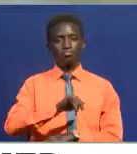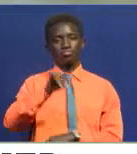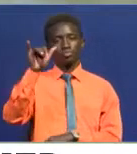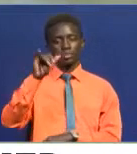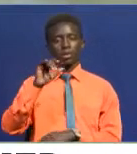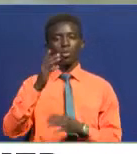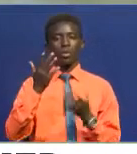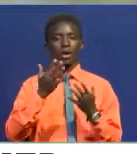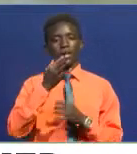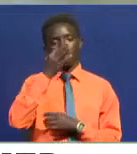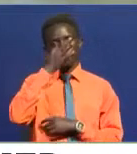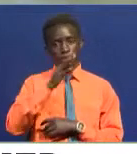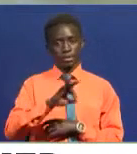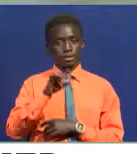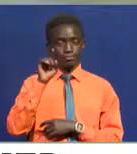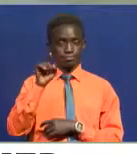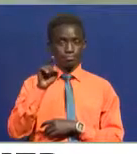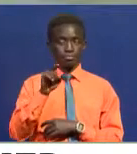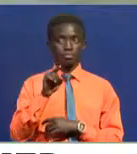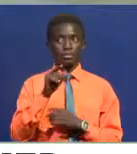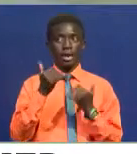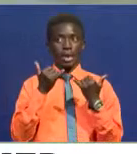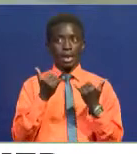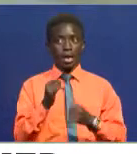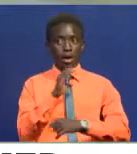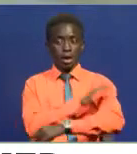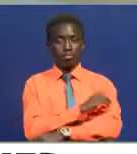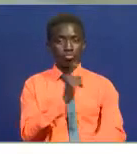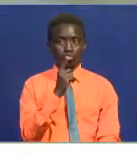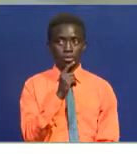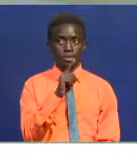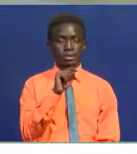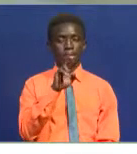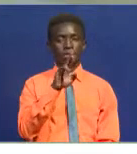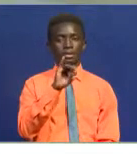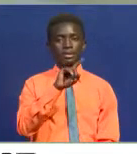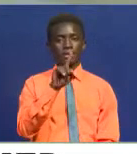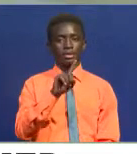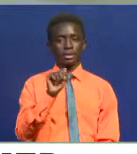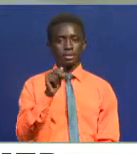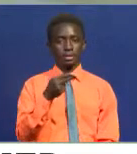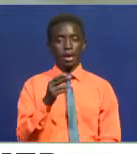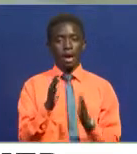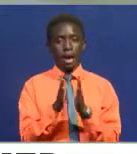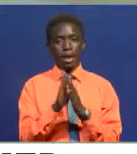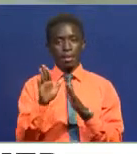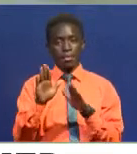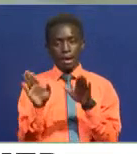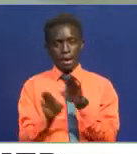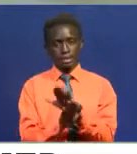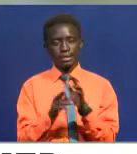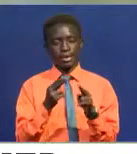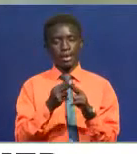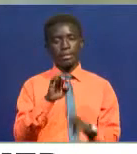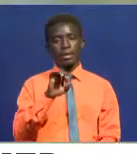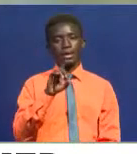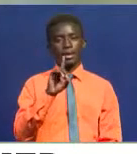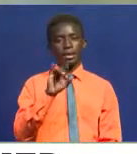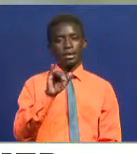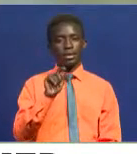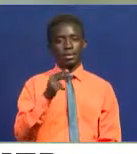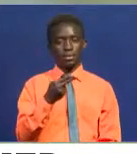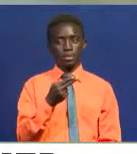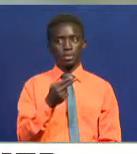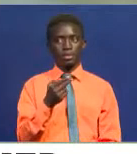squad, which will be captained by middle blocker Teresa Atuka and her assistant Edith Wusa, consists of